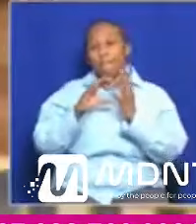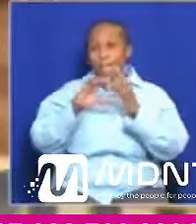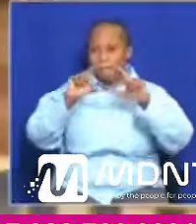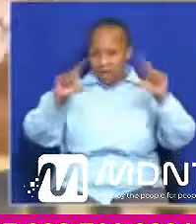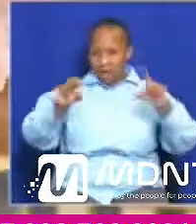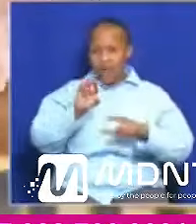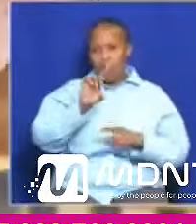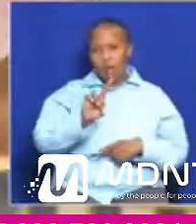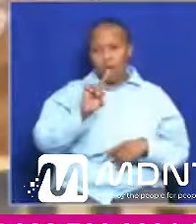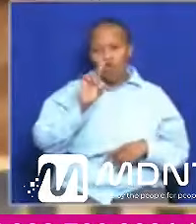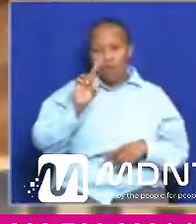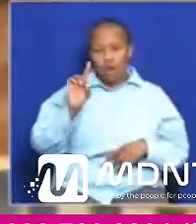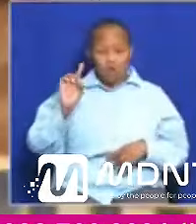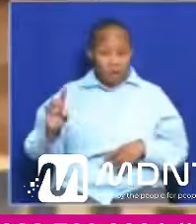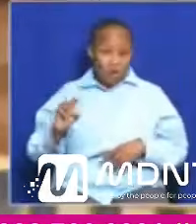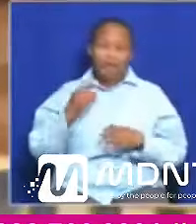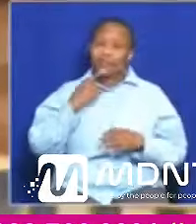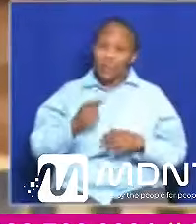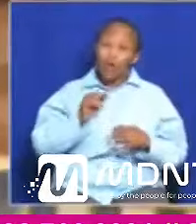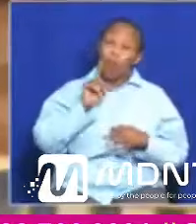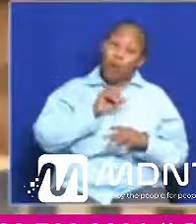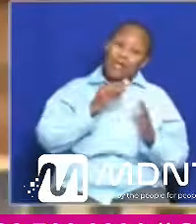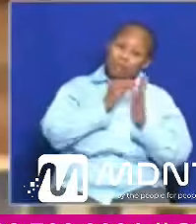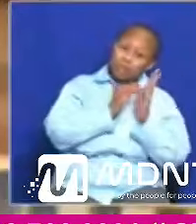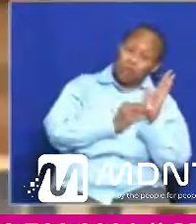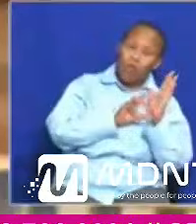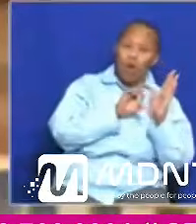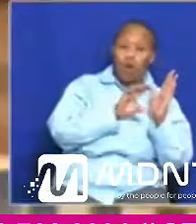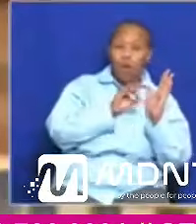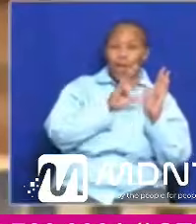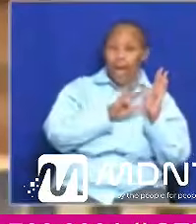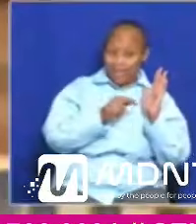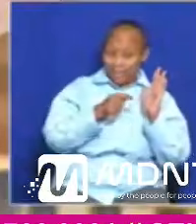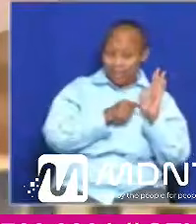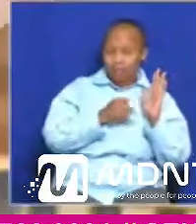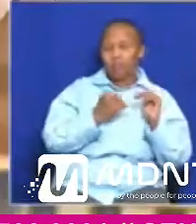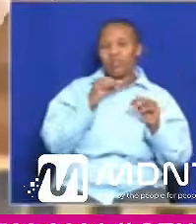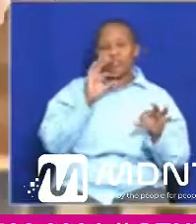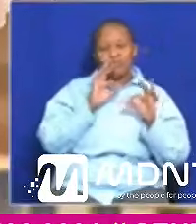in 109, he deals with specifically in relation to the fact that